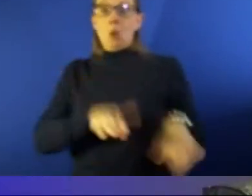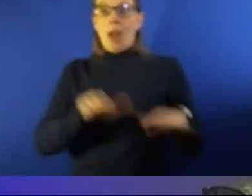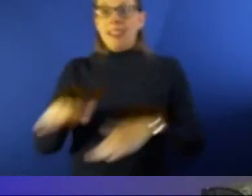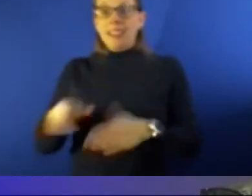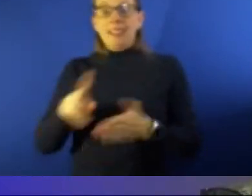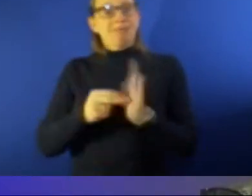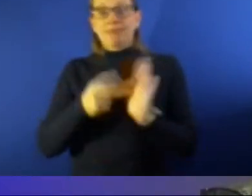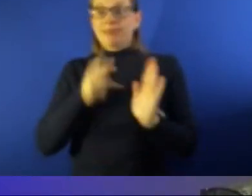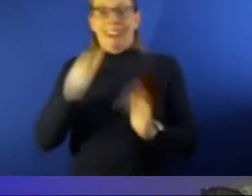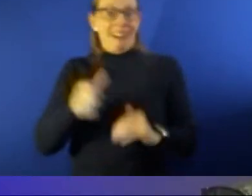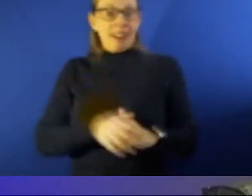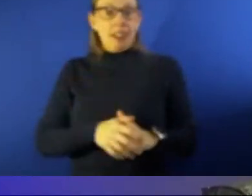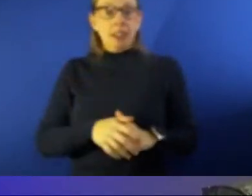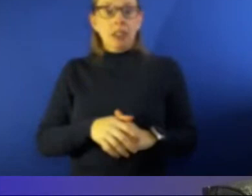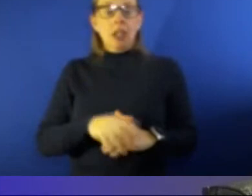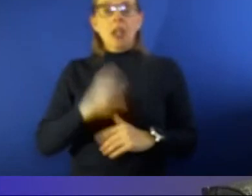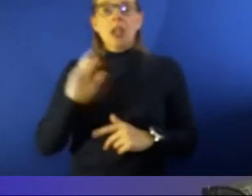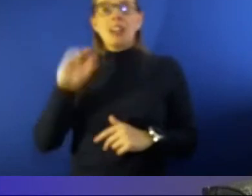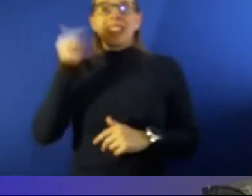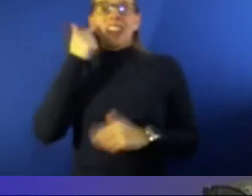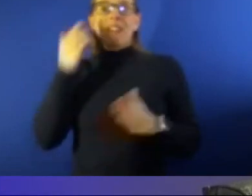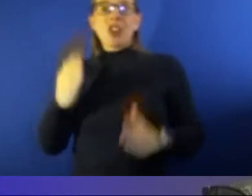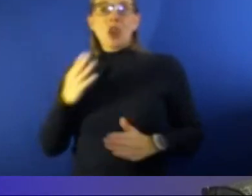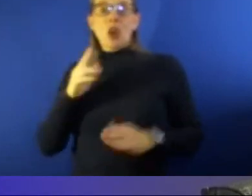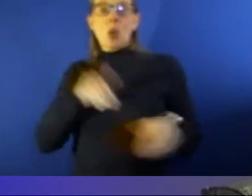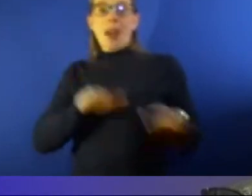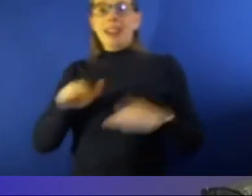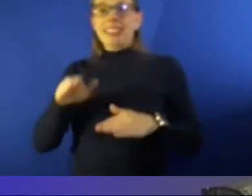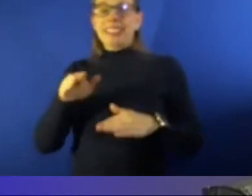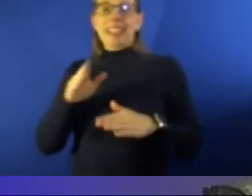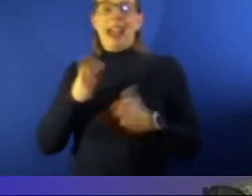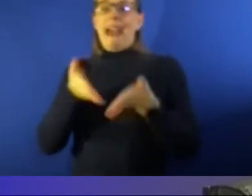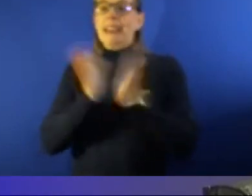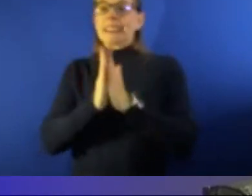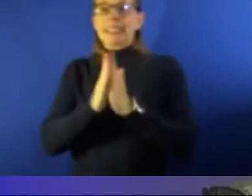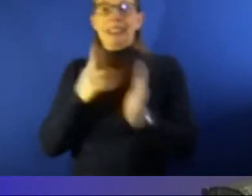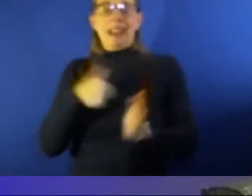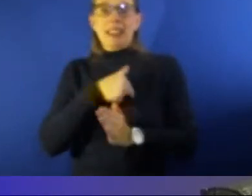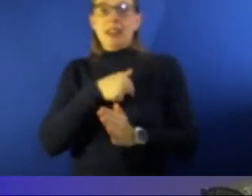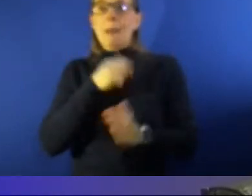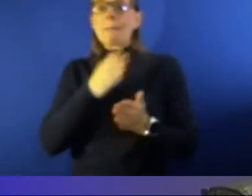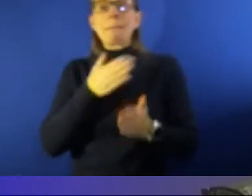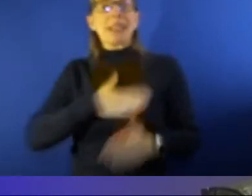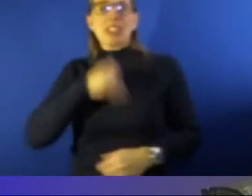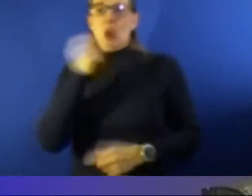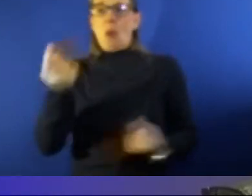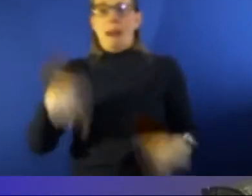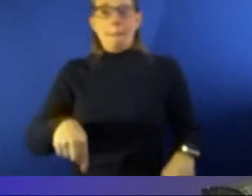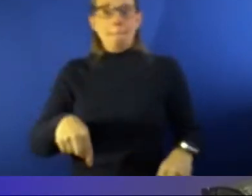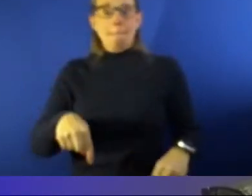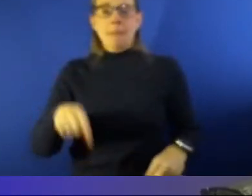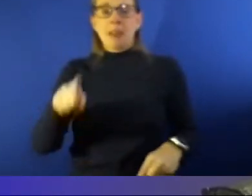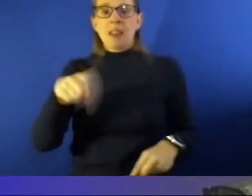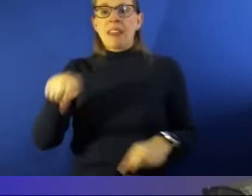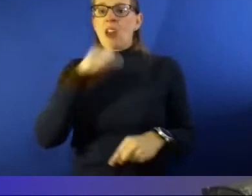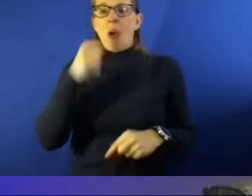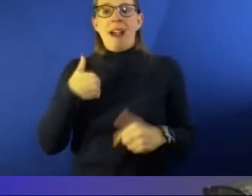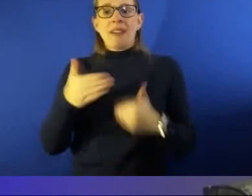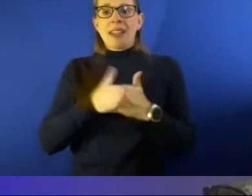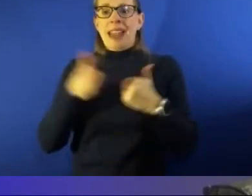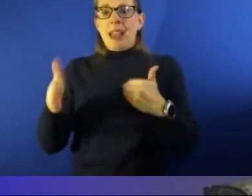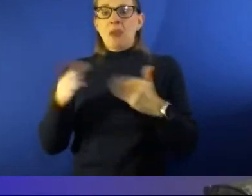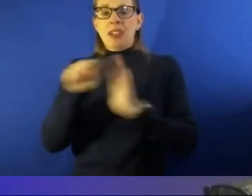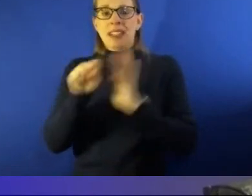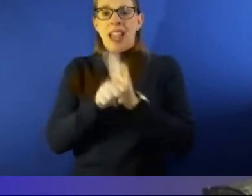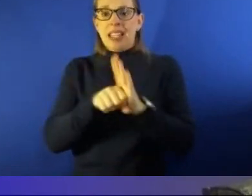but even the governor of Hawaii at that point was saying, please don't come. Not to me personally, but they don't have neighboring states that they could send patients